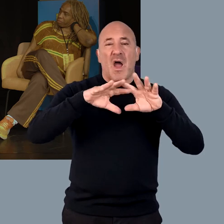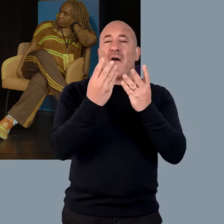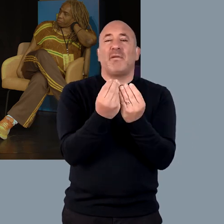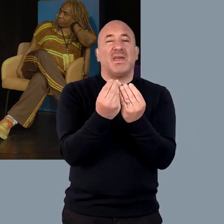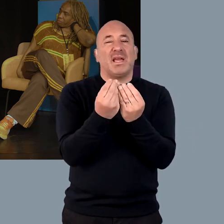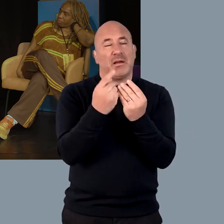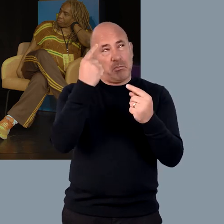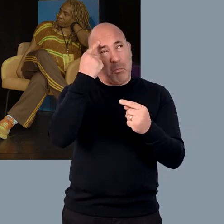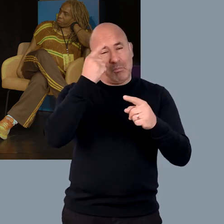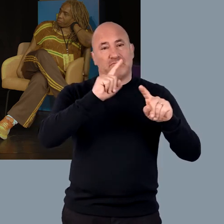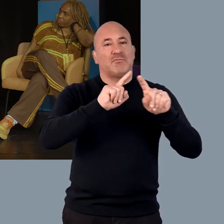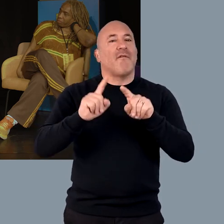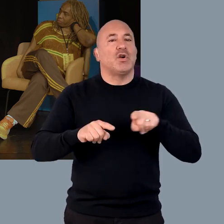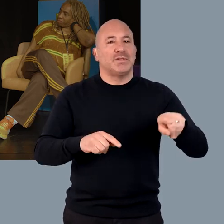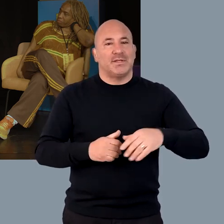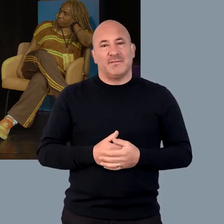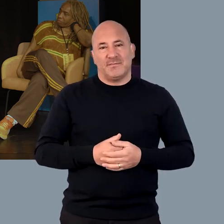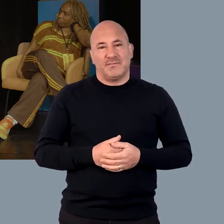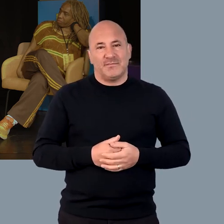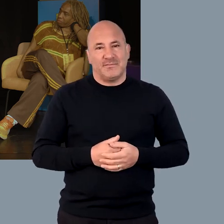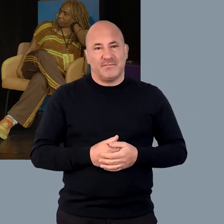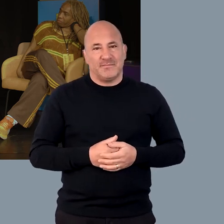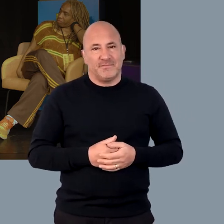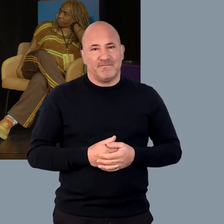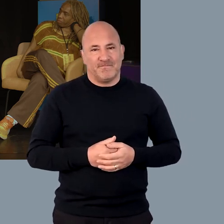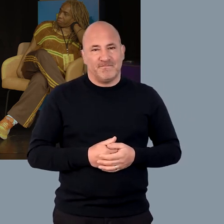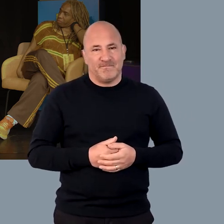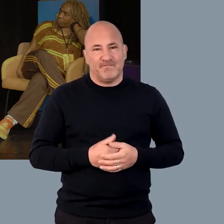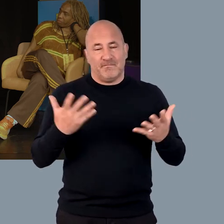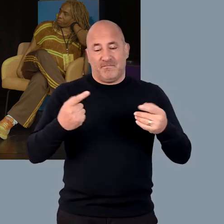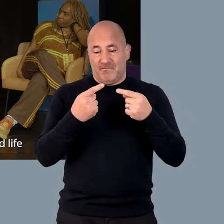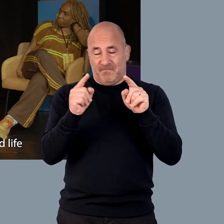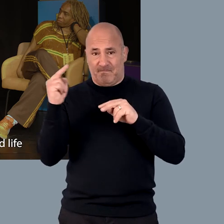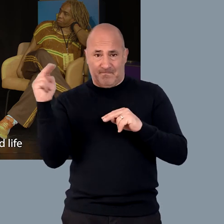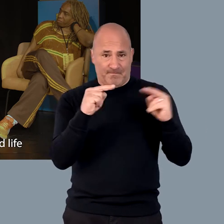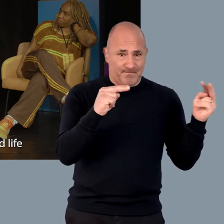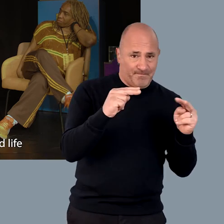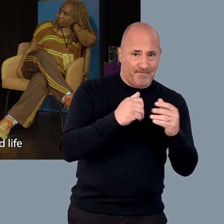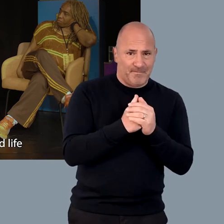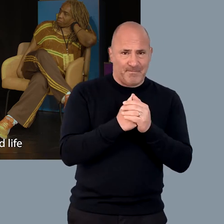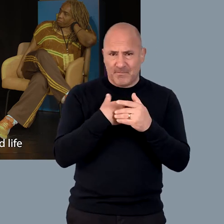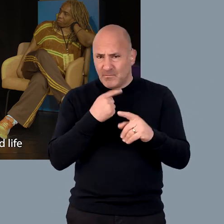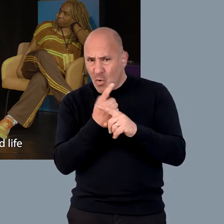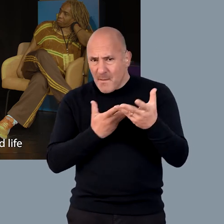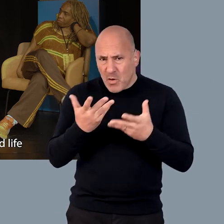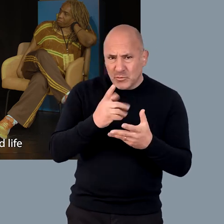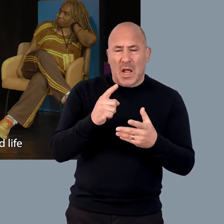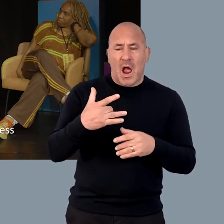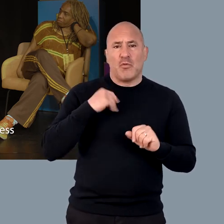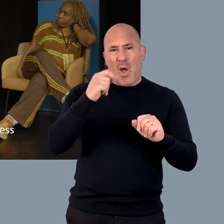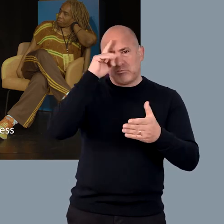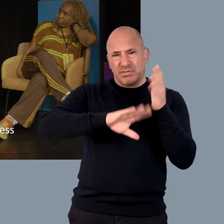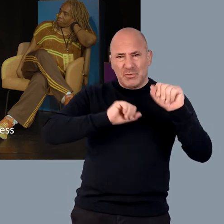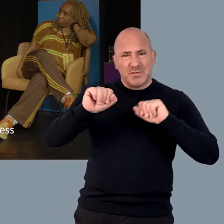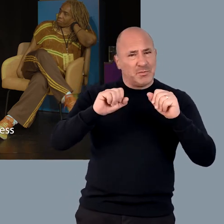diversity is the lifeblood of the devising process. Different perspectives, referent points and